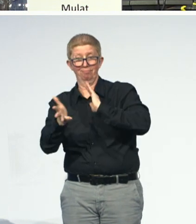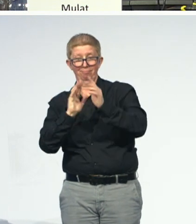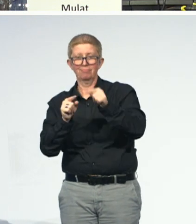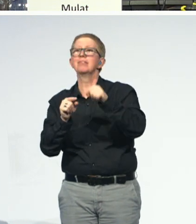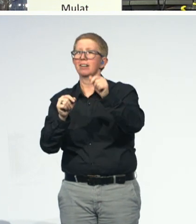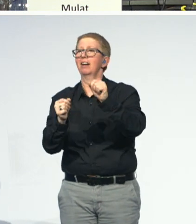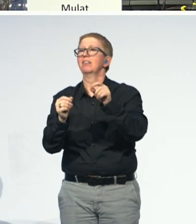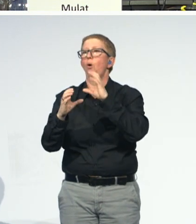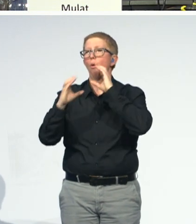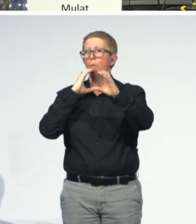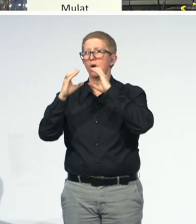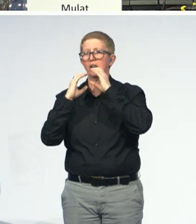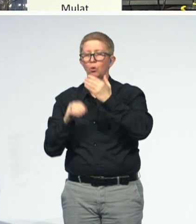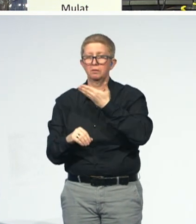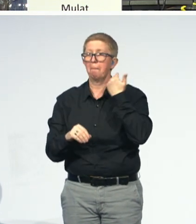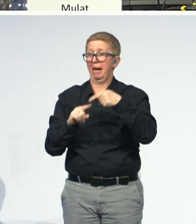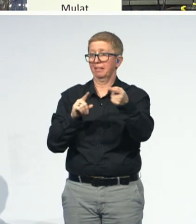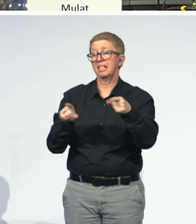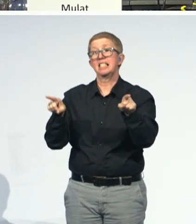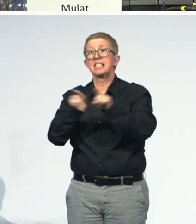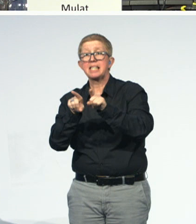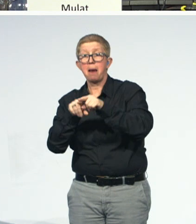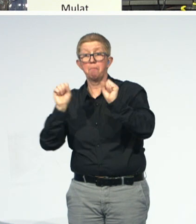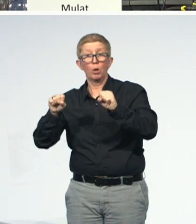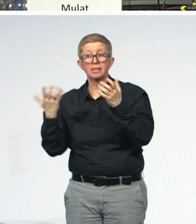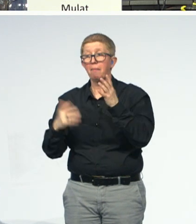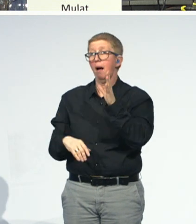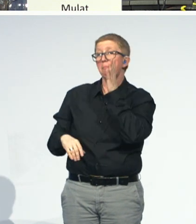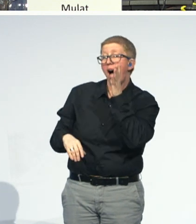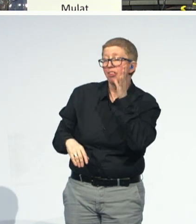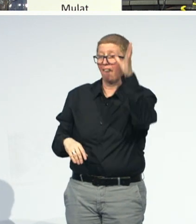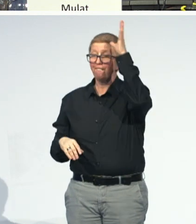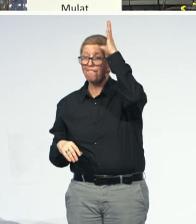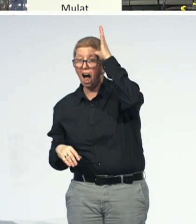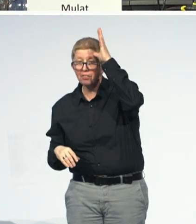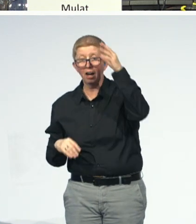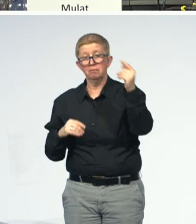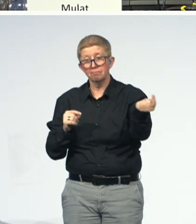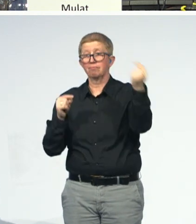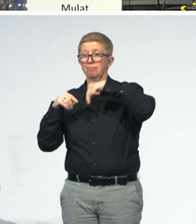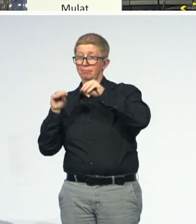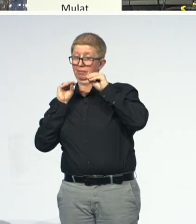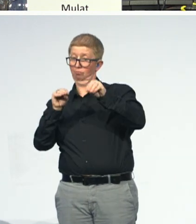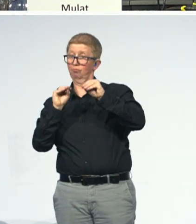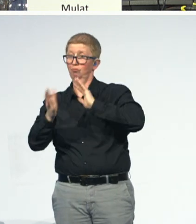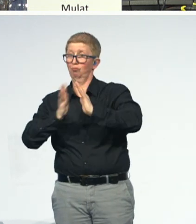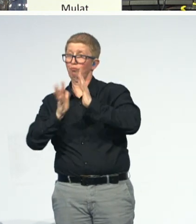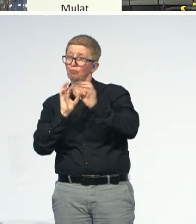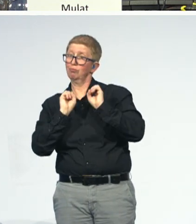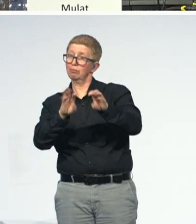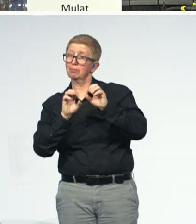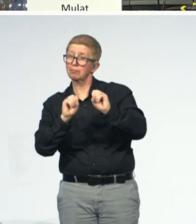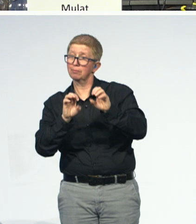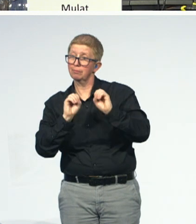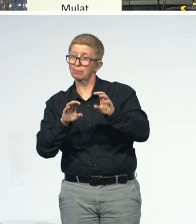parents, families, and for the community, so that they could Excuse me, you have the